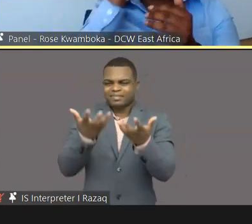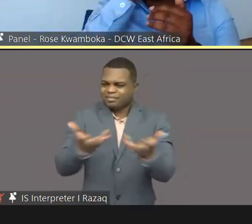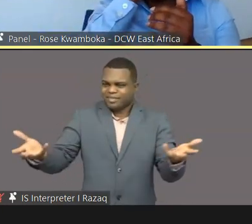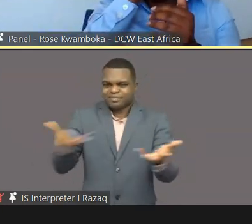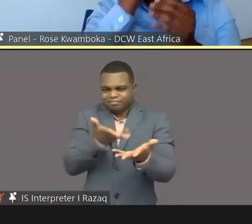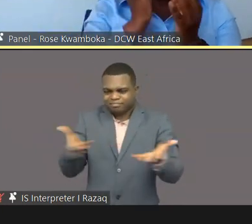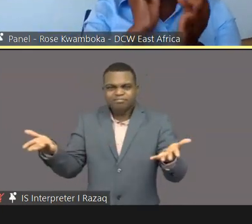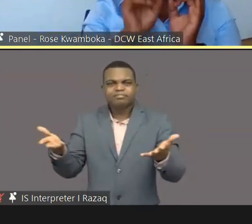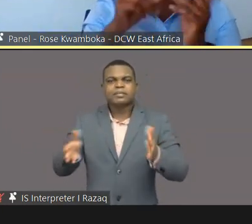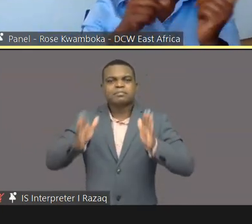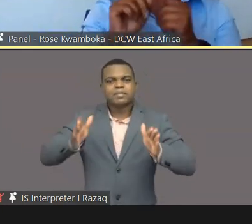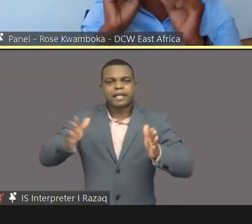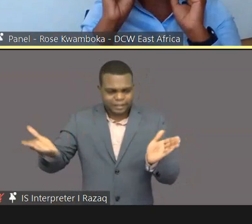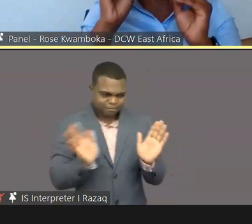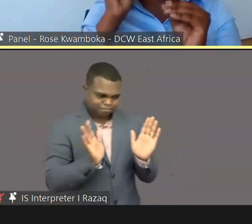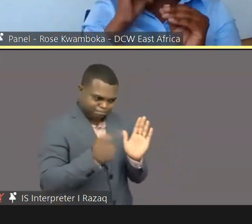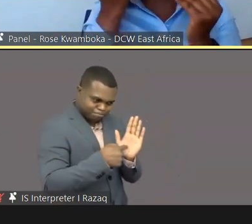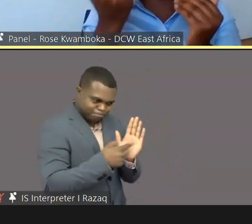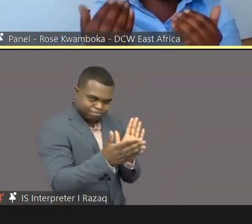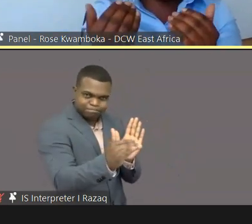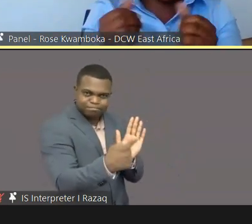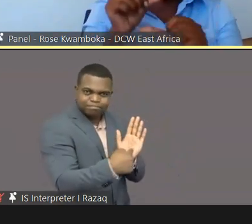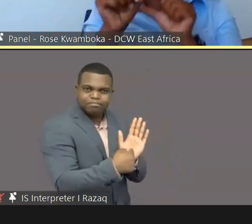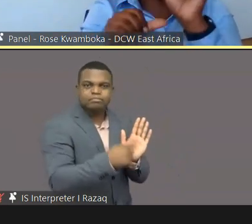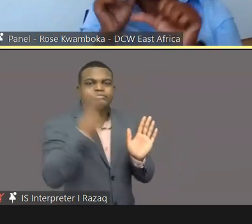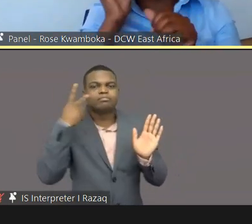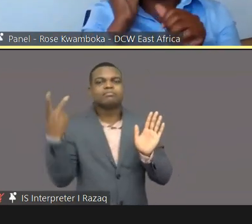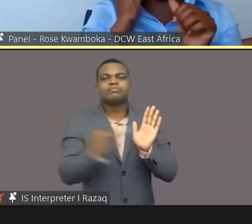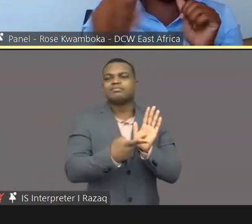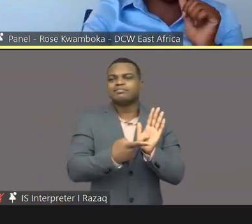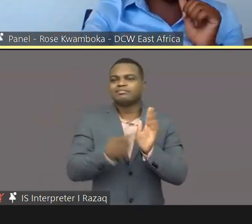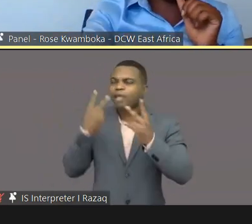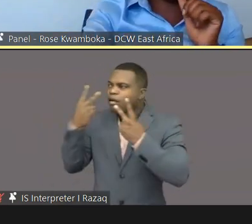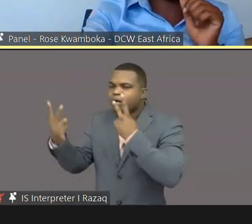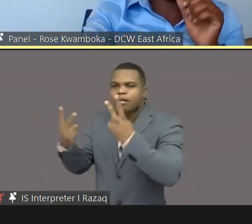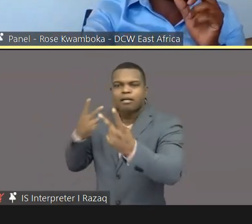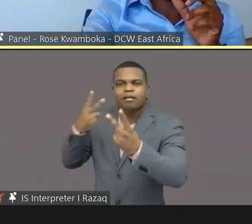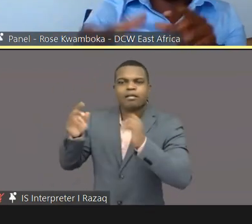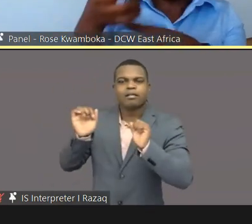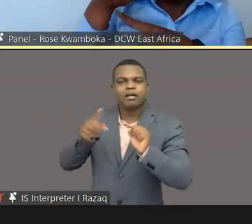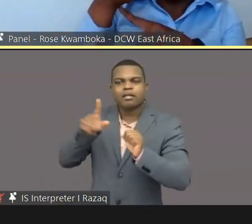banana, or lemon if you're going to teach the deaf child about the fruits.